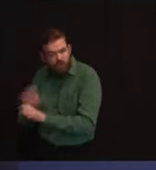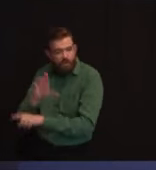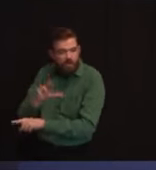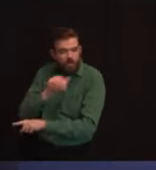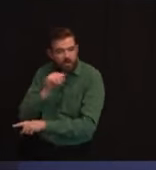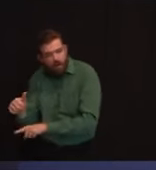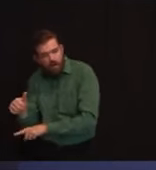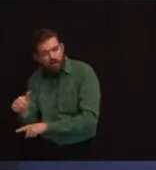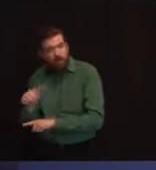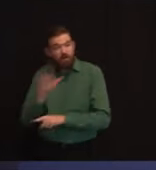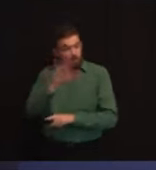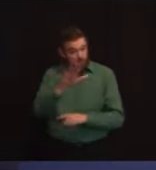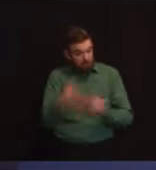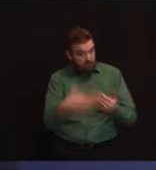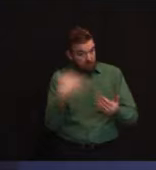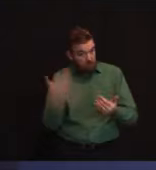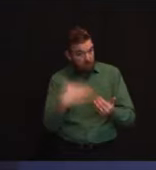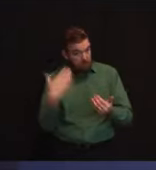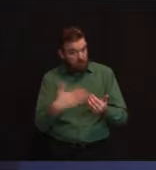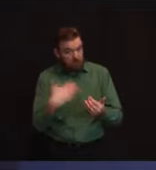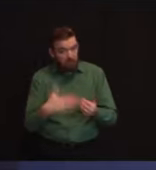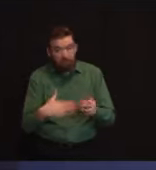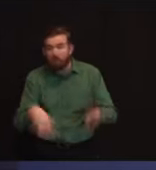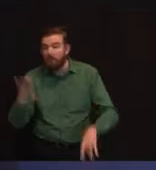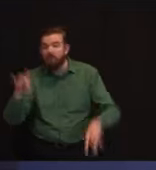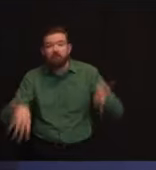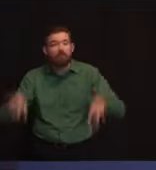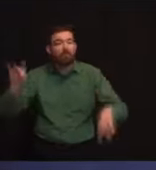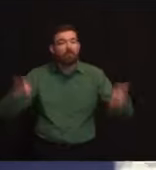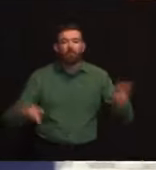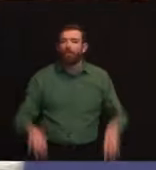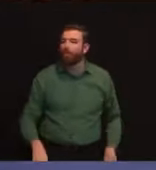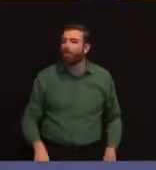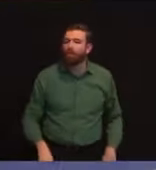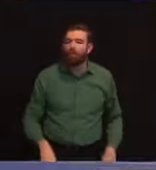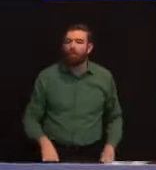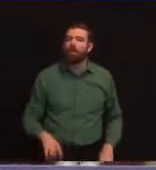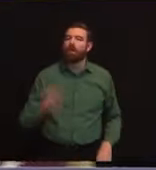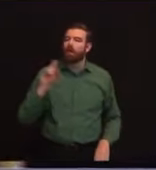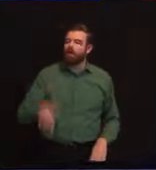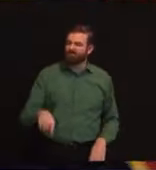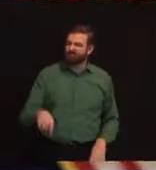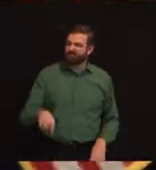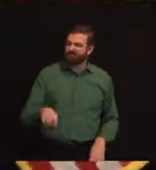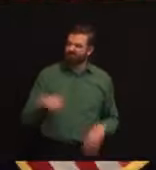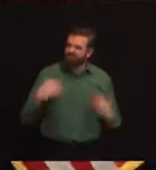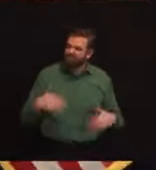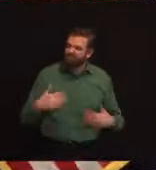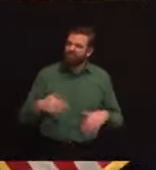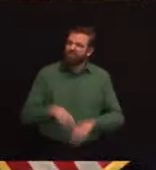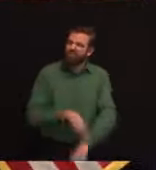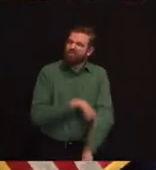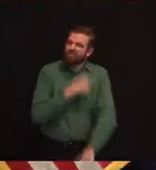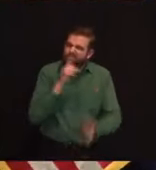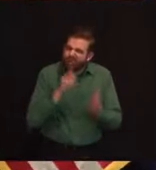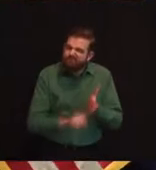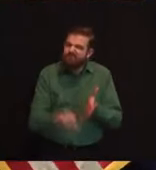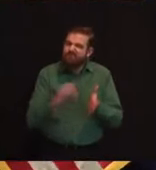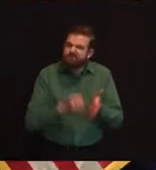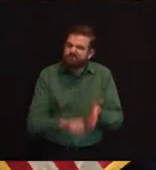might sound like it is. So we'll get there, but it may take a little time. And we promise you that. I mean, it's not in particularly for those of you